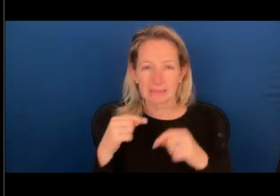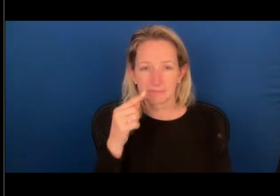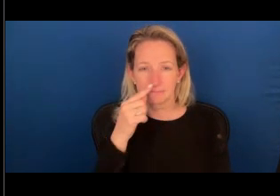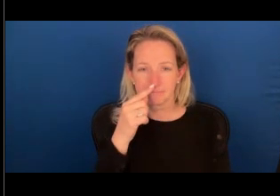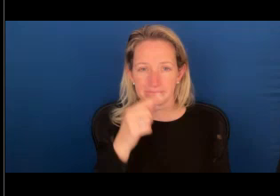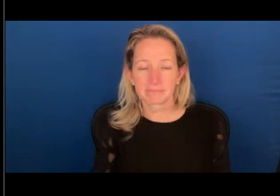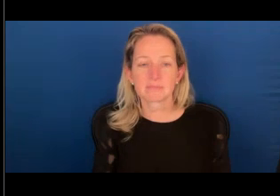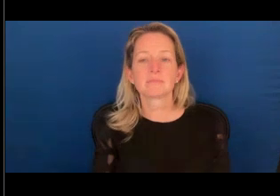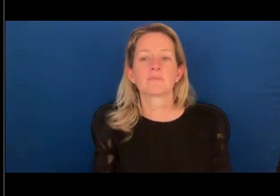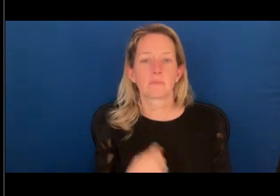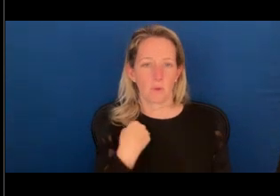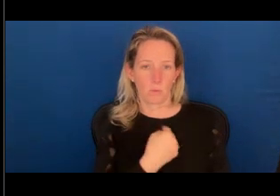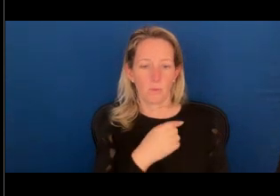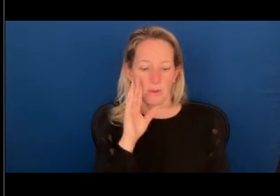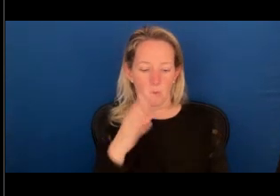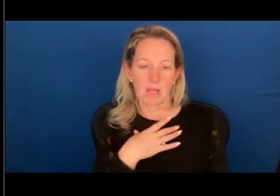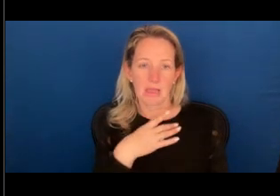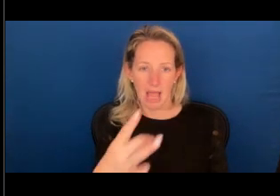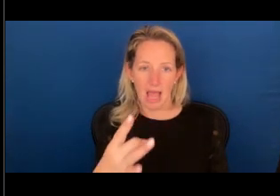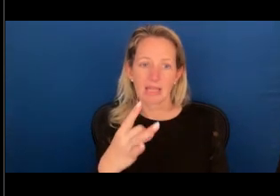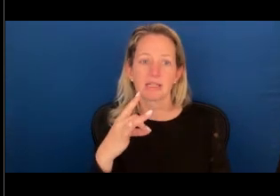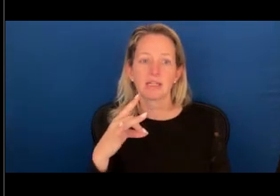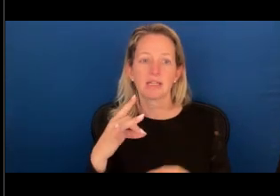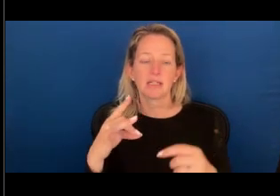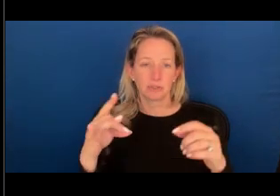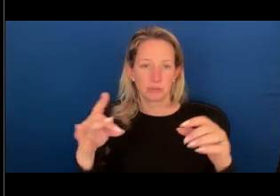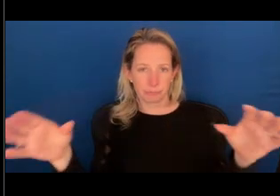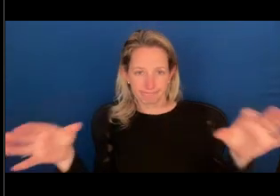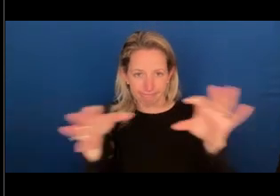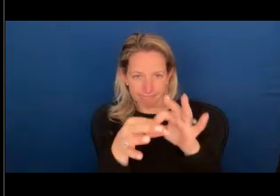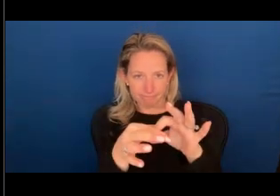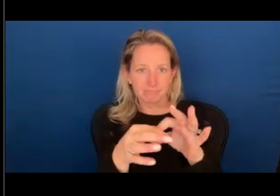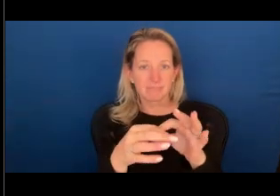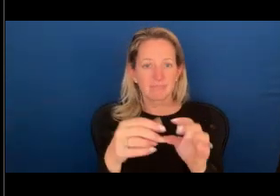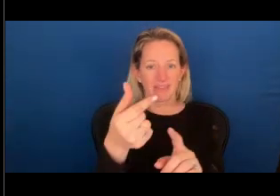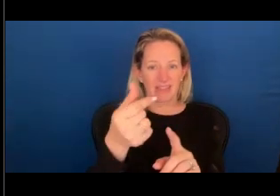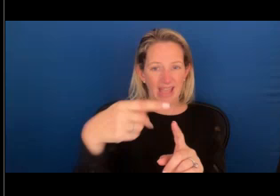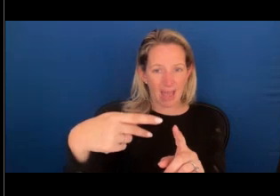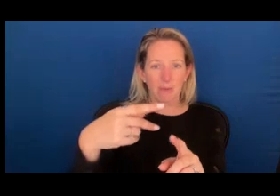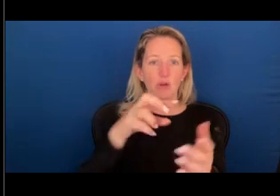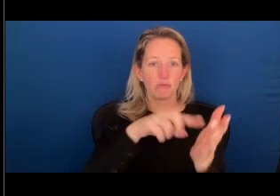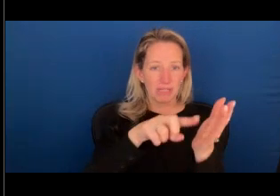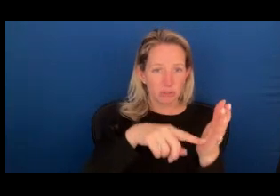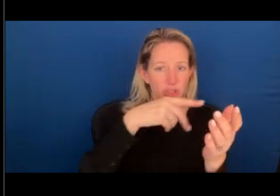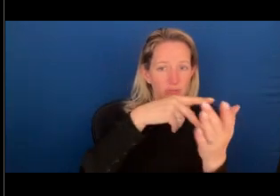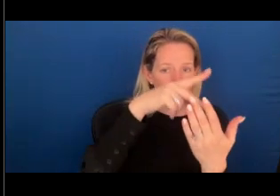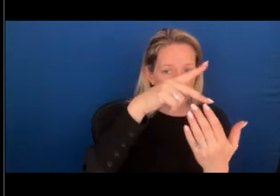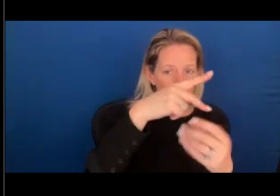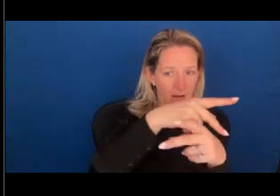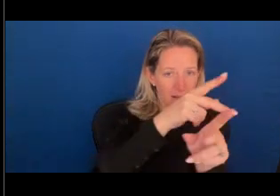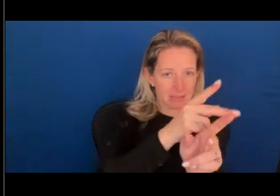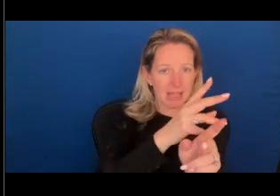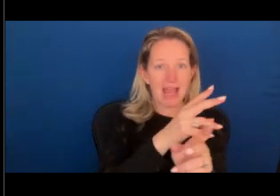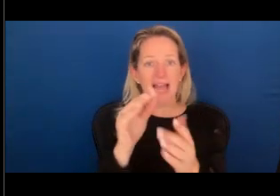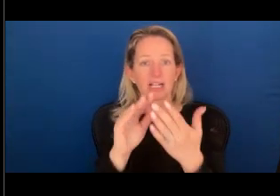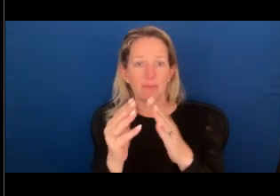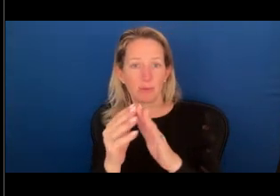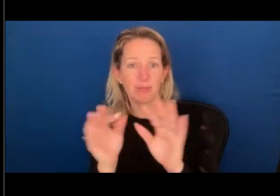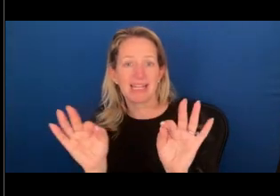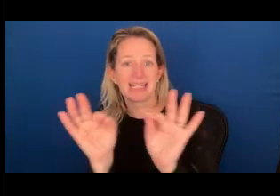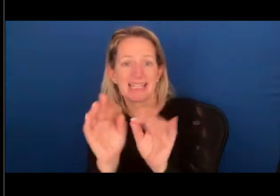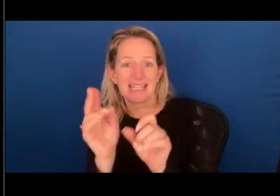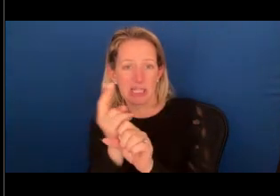We would like to bridge the gap between the research products as well as the community key users. That's actually the